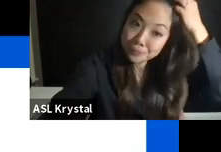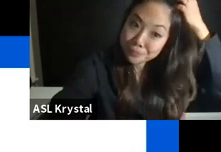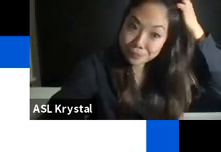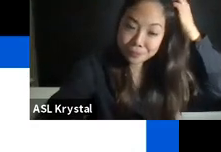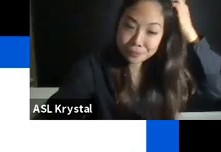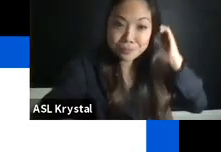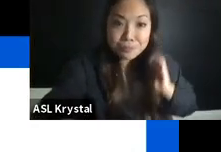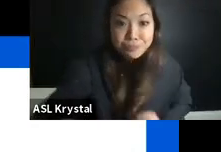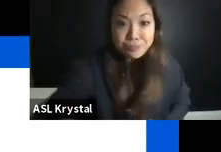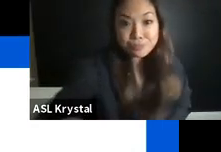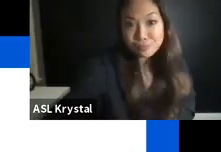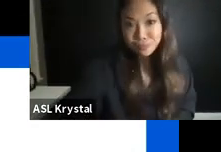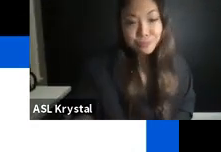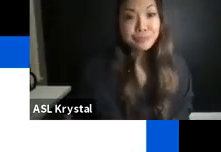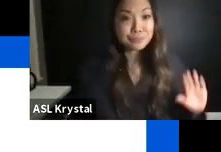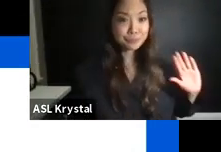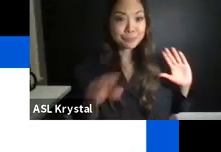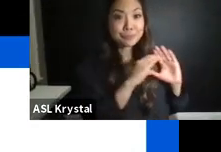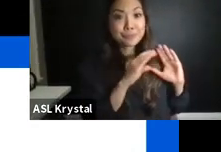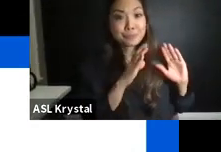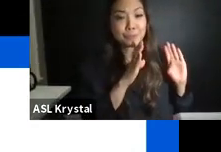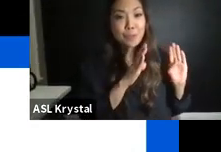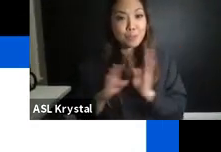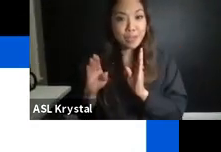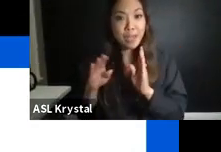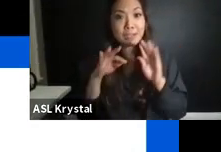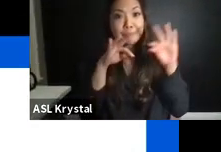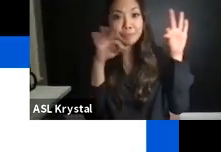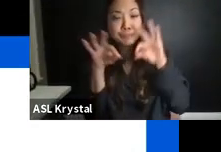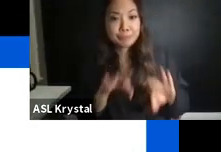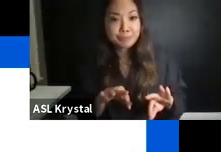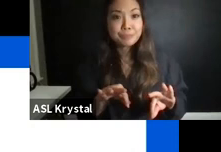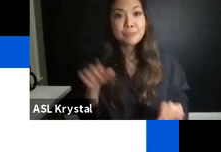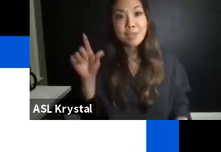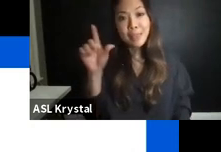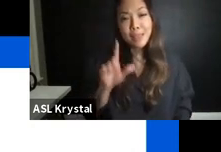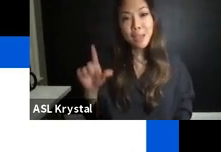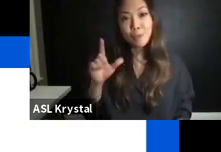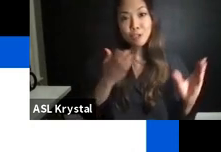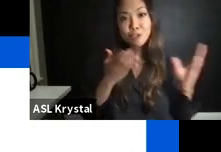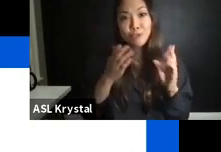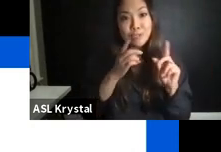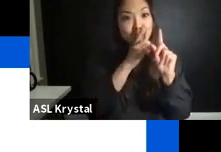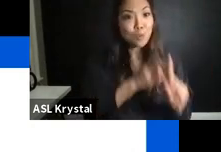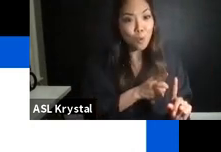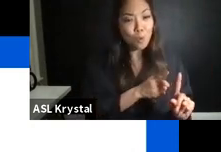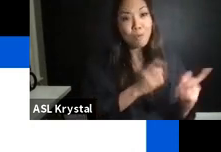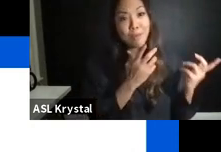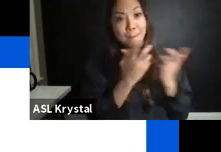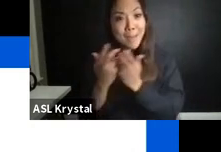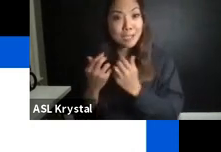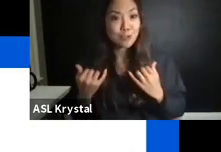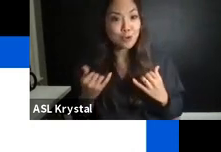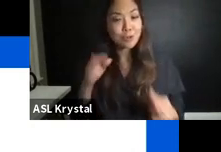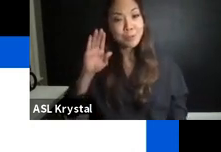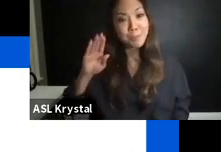this section of the plan outlines relevant library services anchor goals that directly align to the current bps